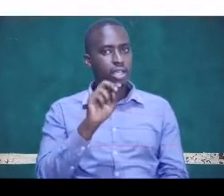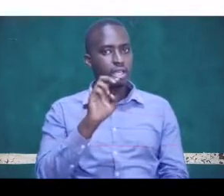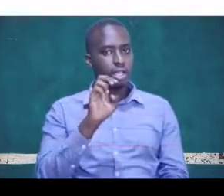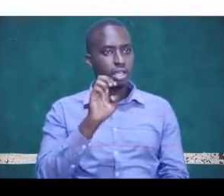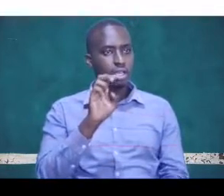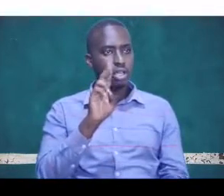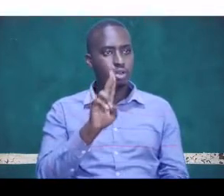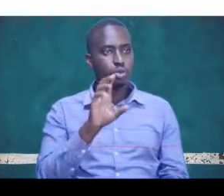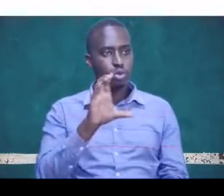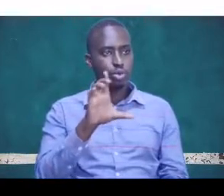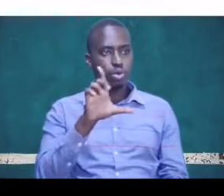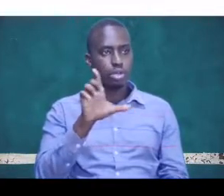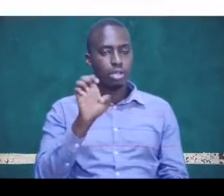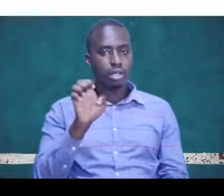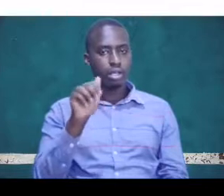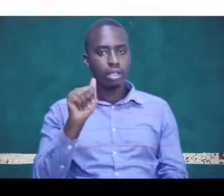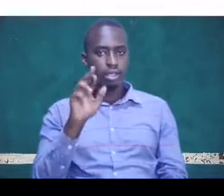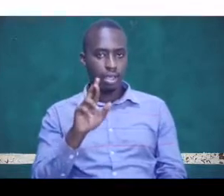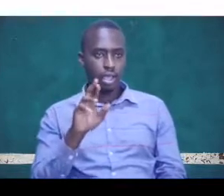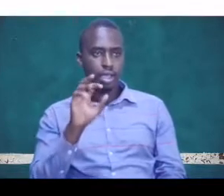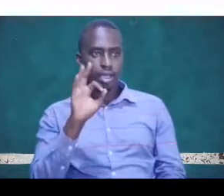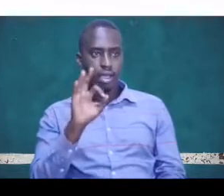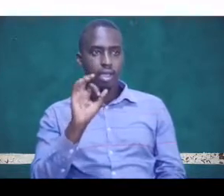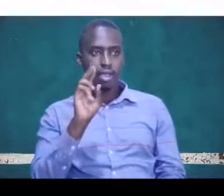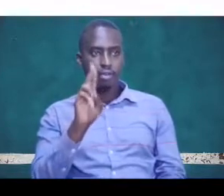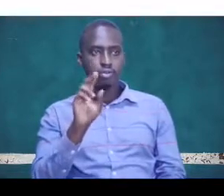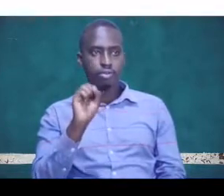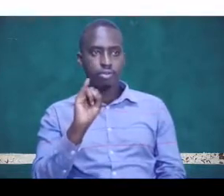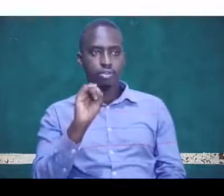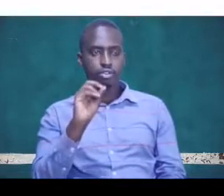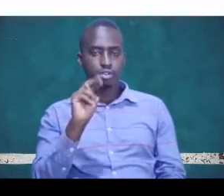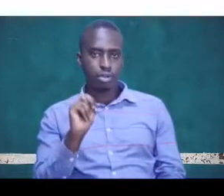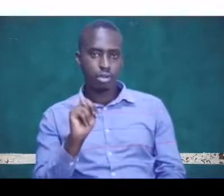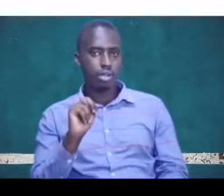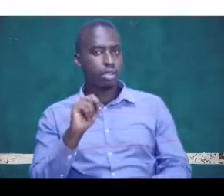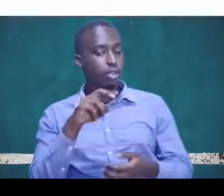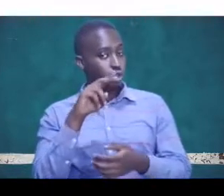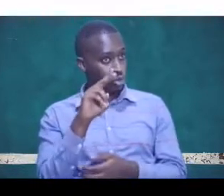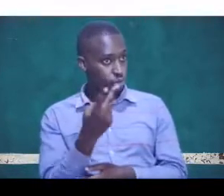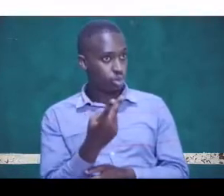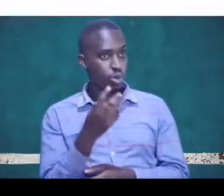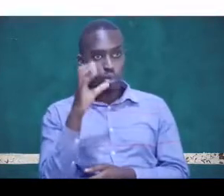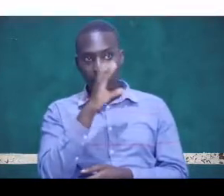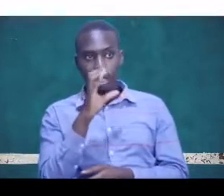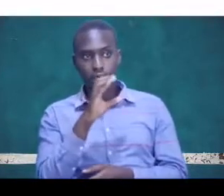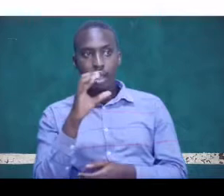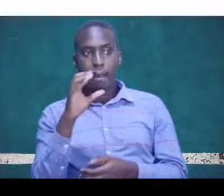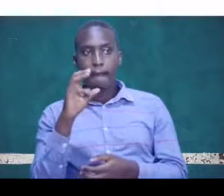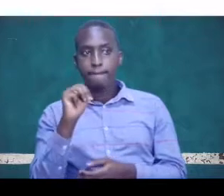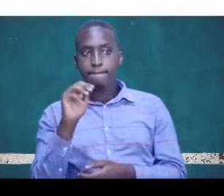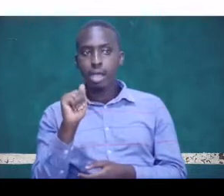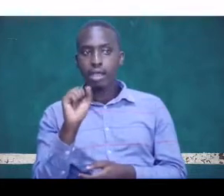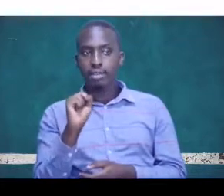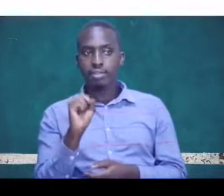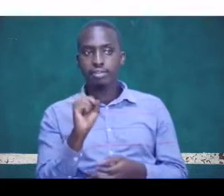fusion. That is one. Two, to calculate the mass defect from